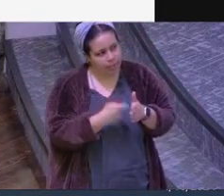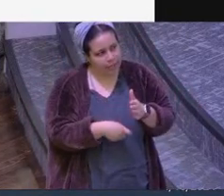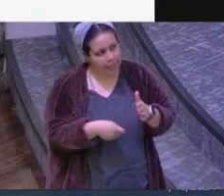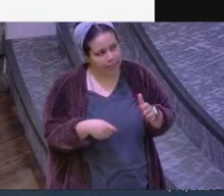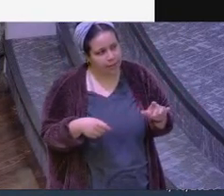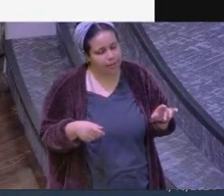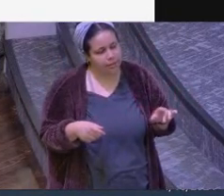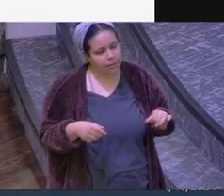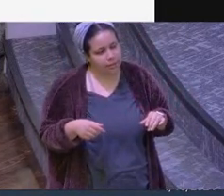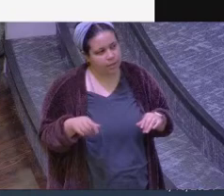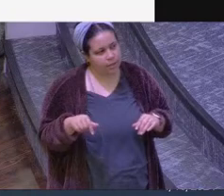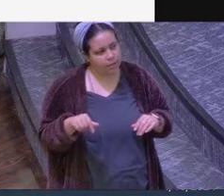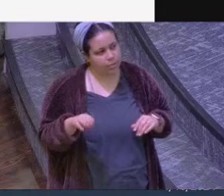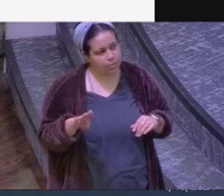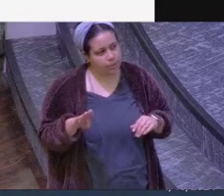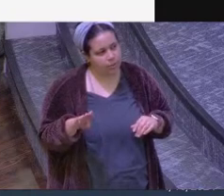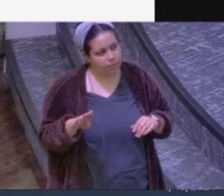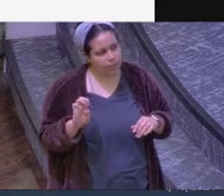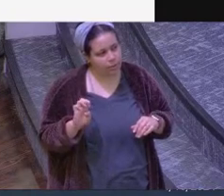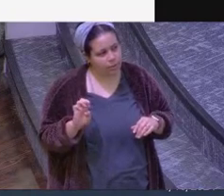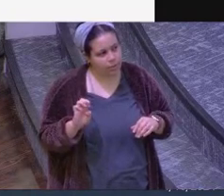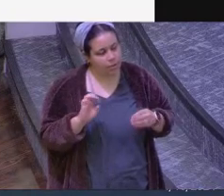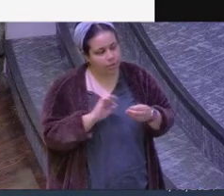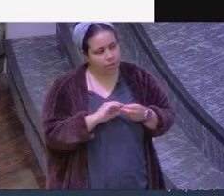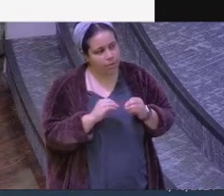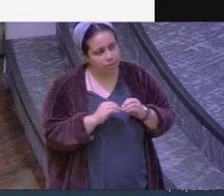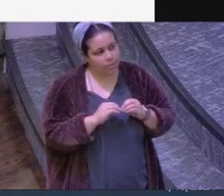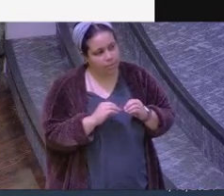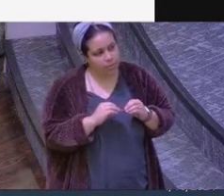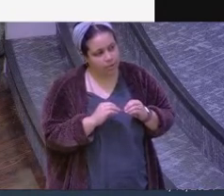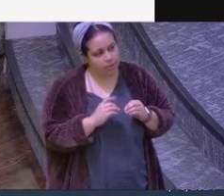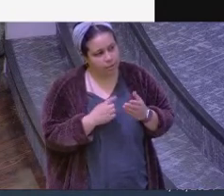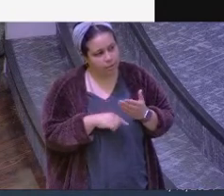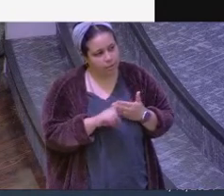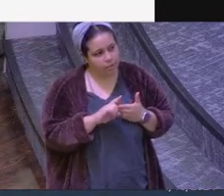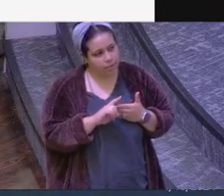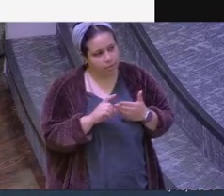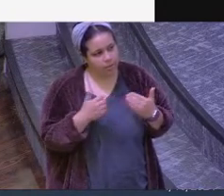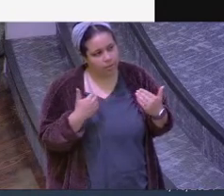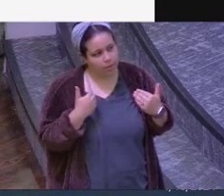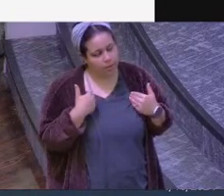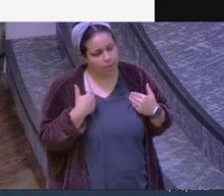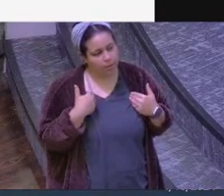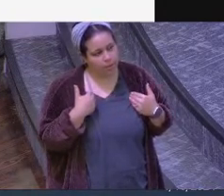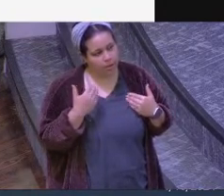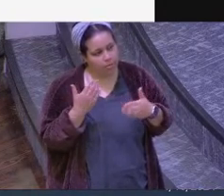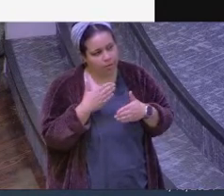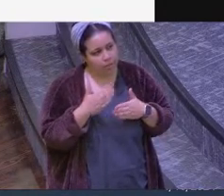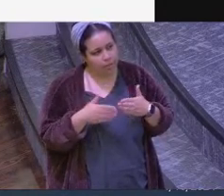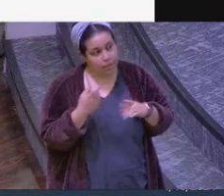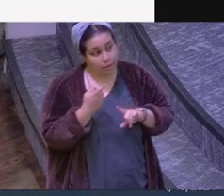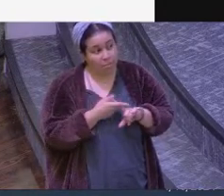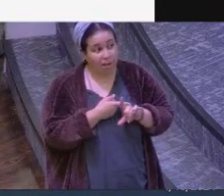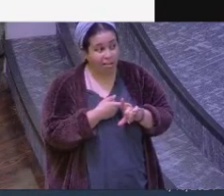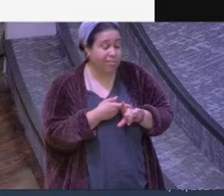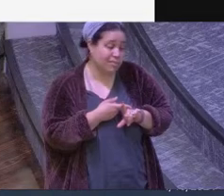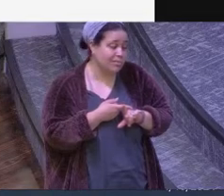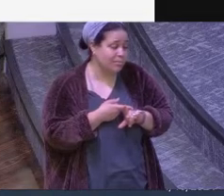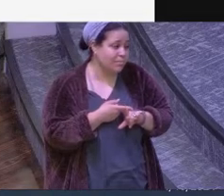a good QBE number. Hopefully in the next week we'll have QBE, and then by the end of the month we'll have a good tax digest